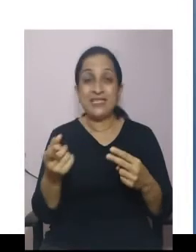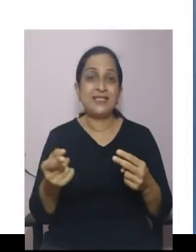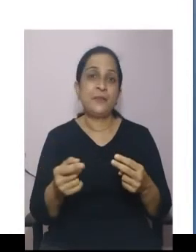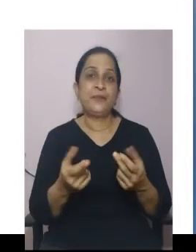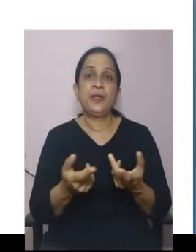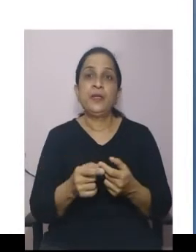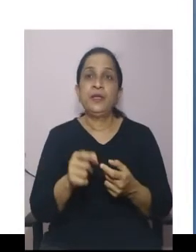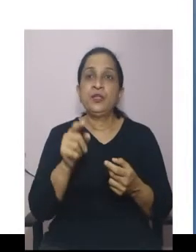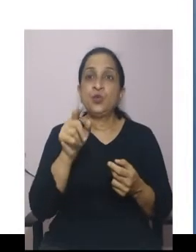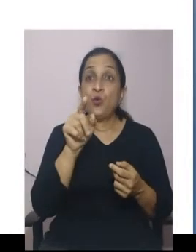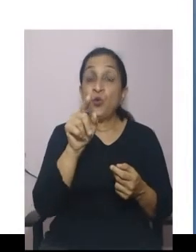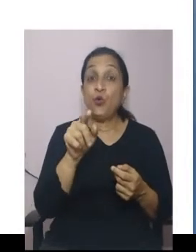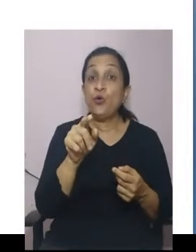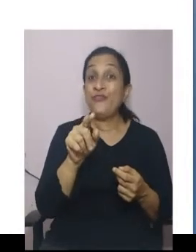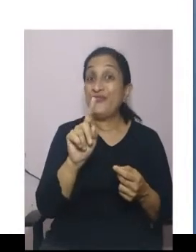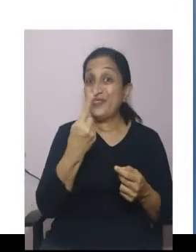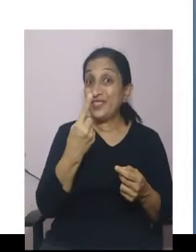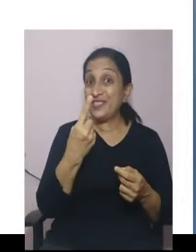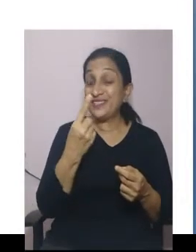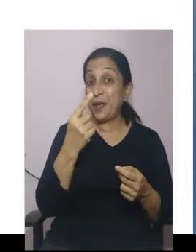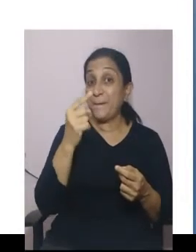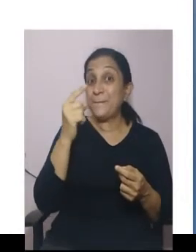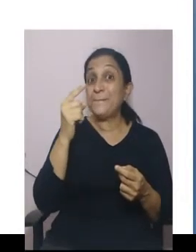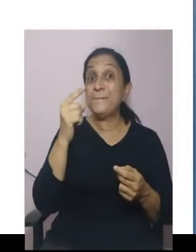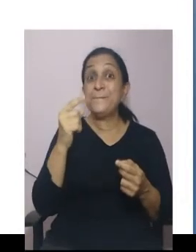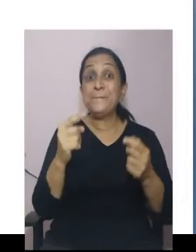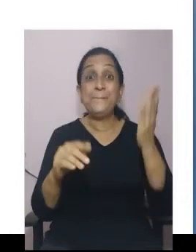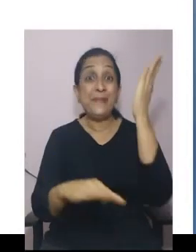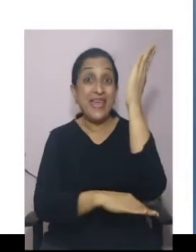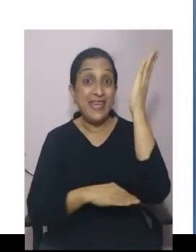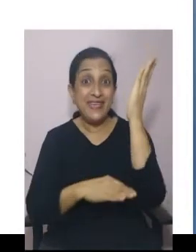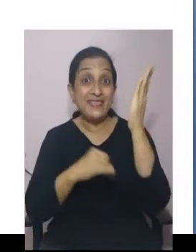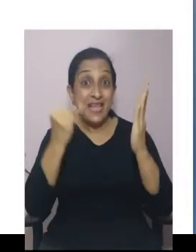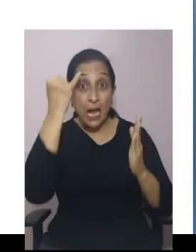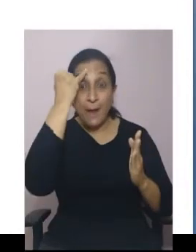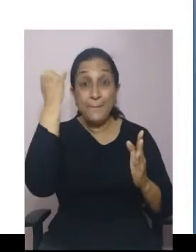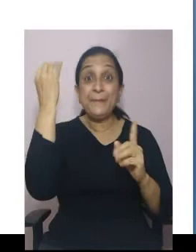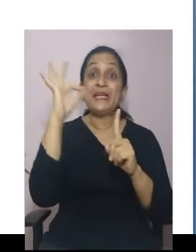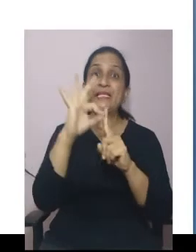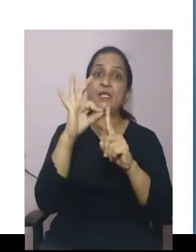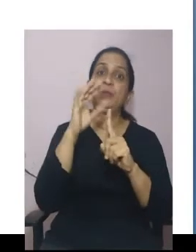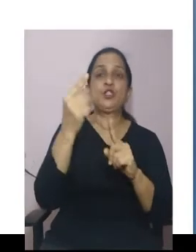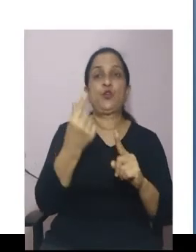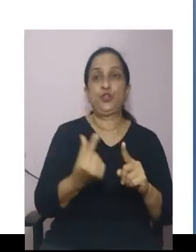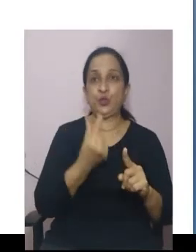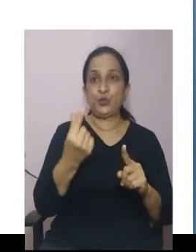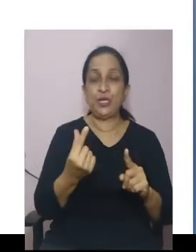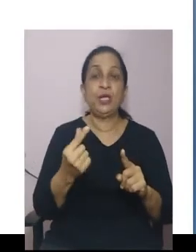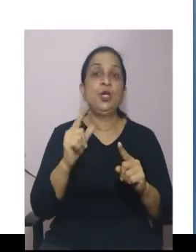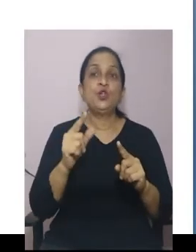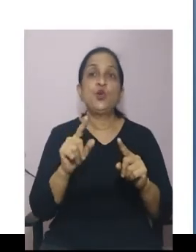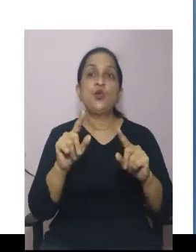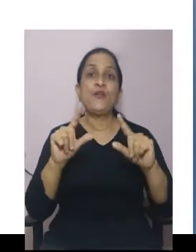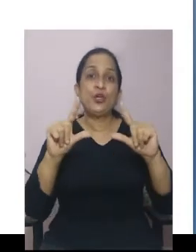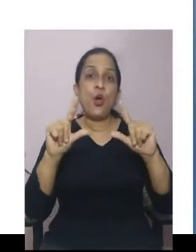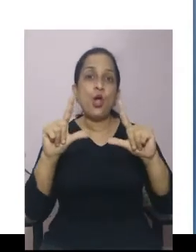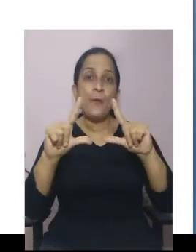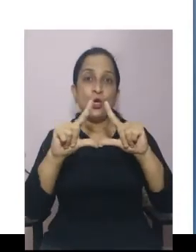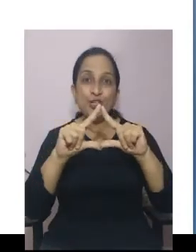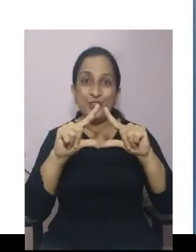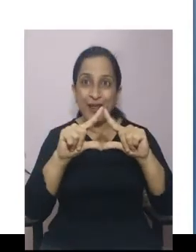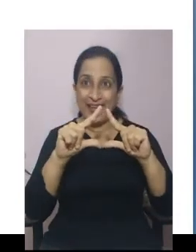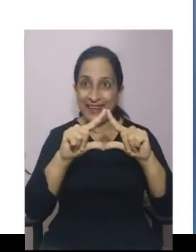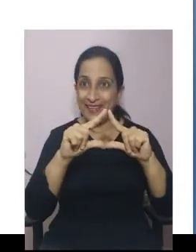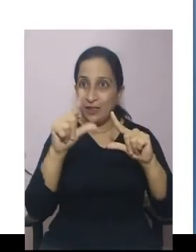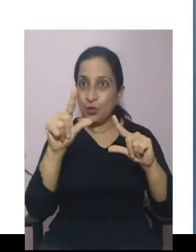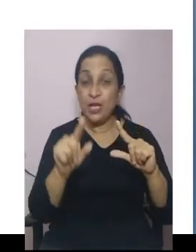Okay, now here you have to do it from first principles using the right angle triangle ABC. Okay, that is, let us draw the